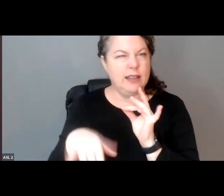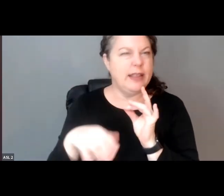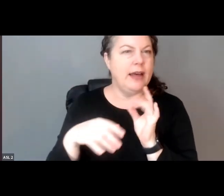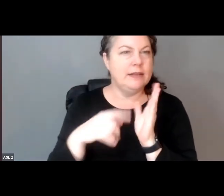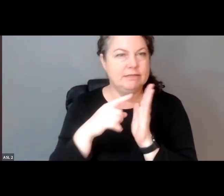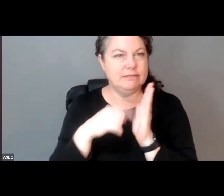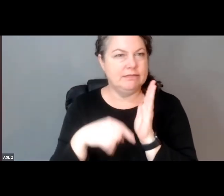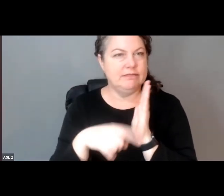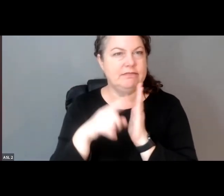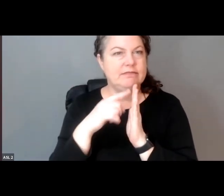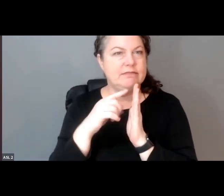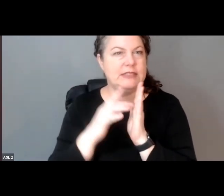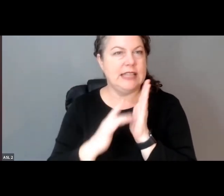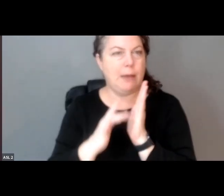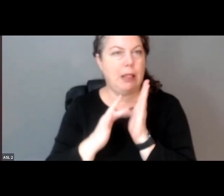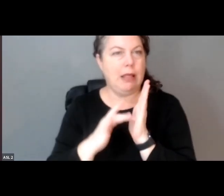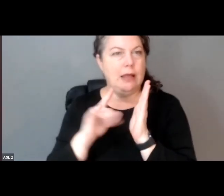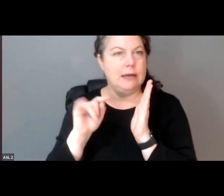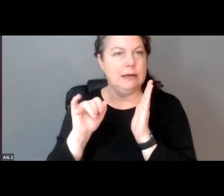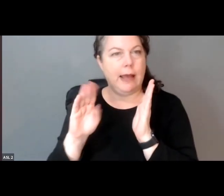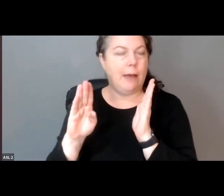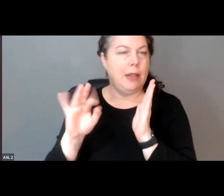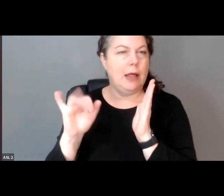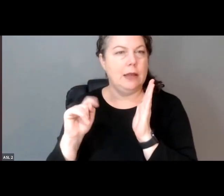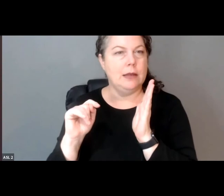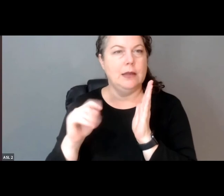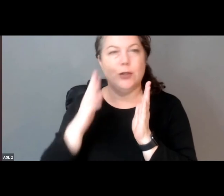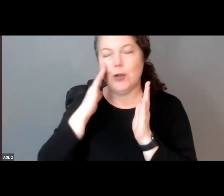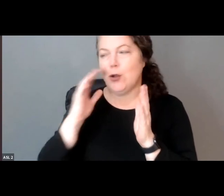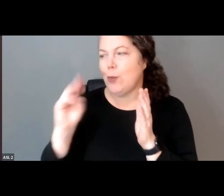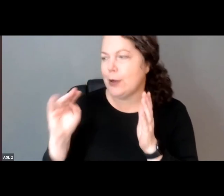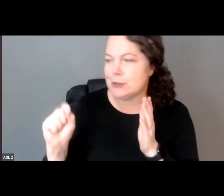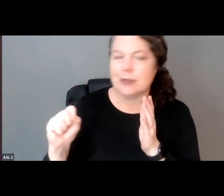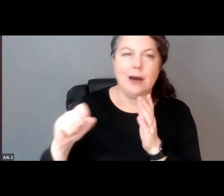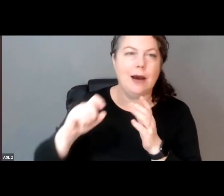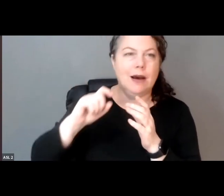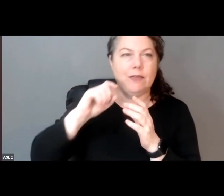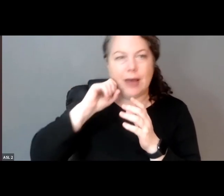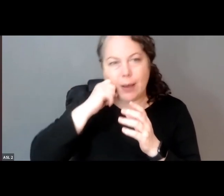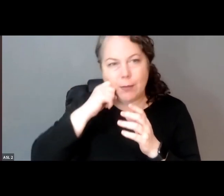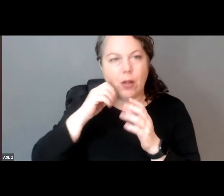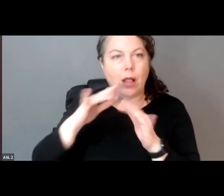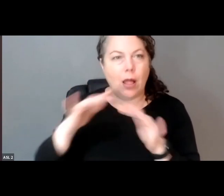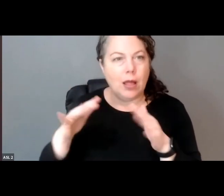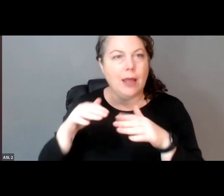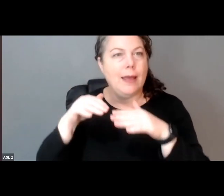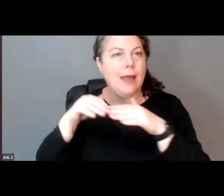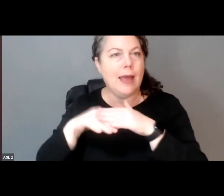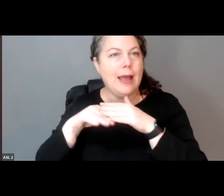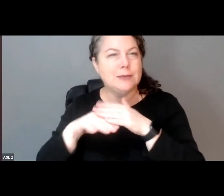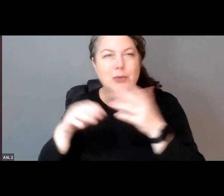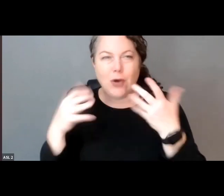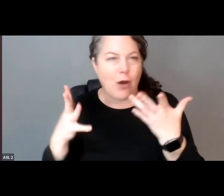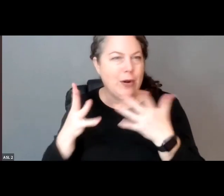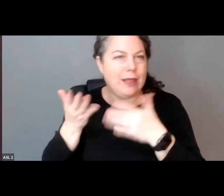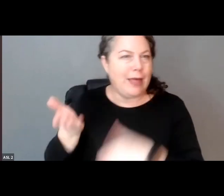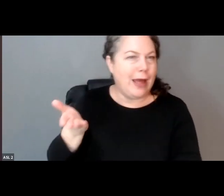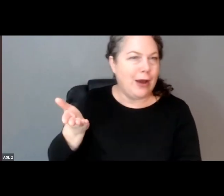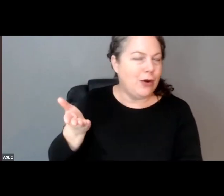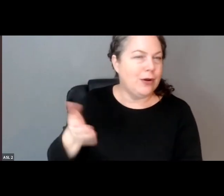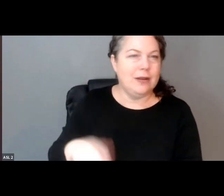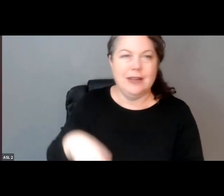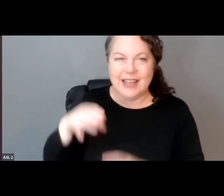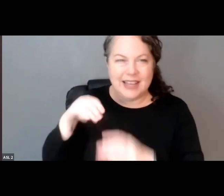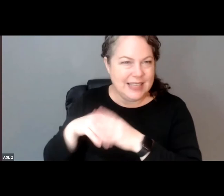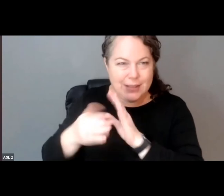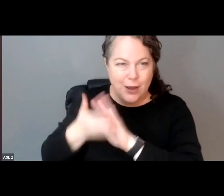system, Microsoft, Apple's operating systems, is that accessibility is already baked in. It's there in